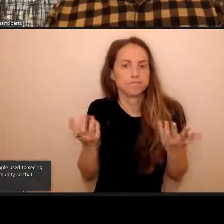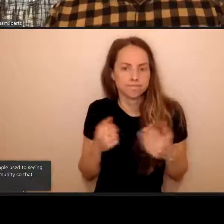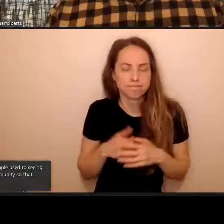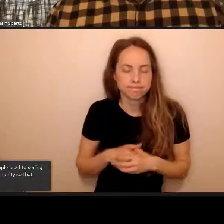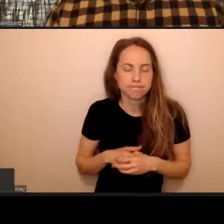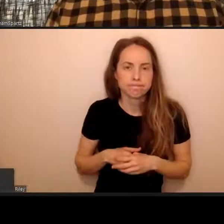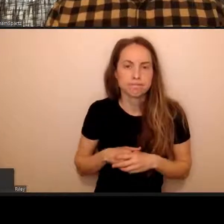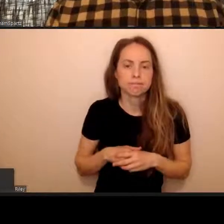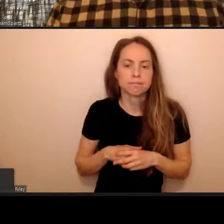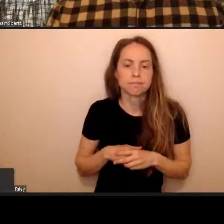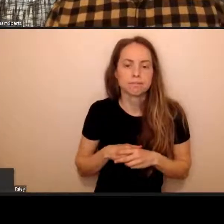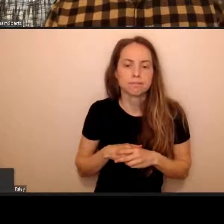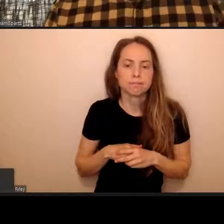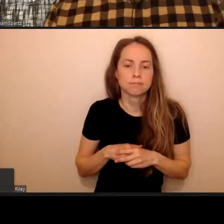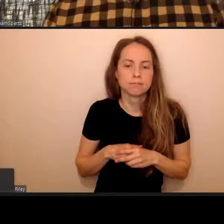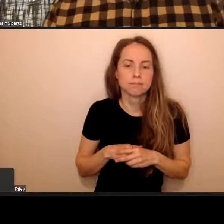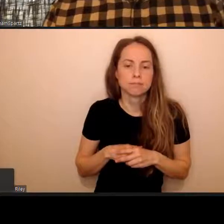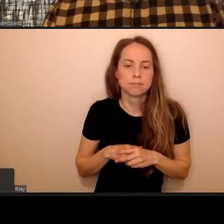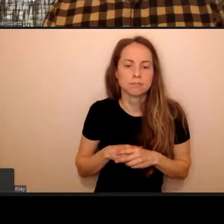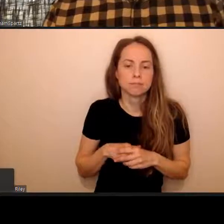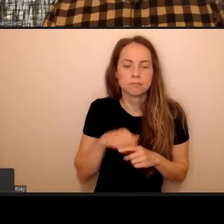So I think